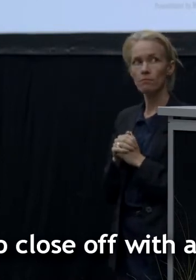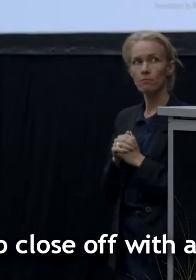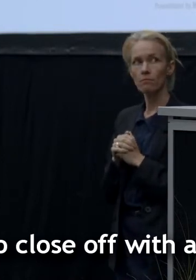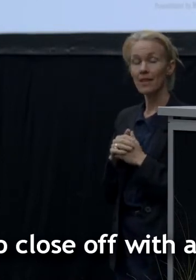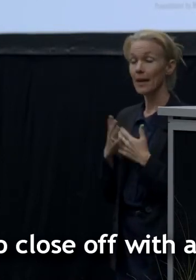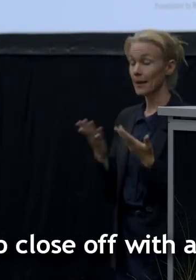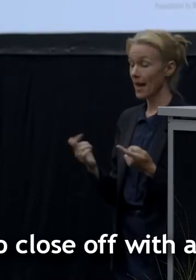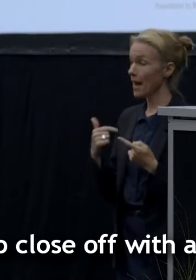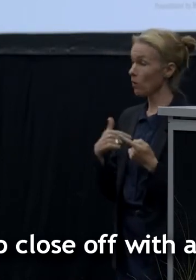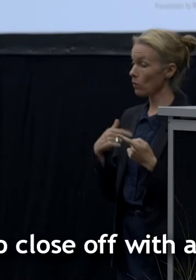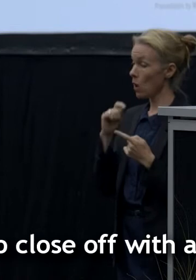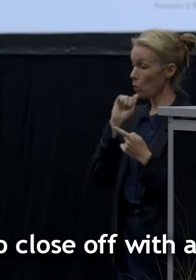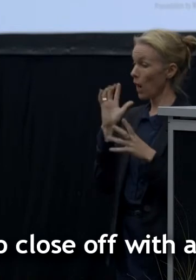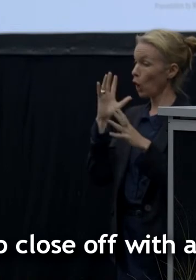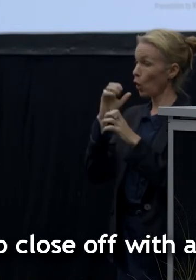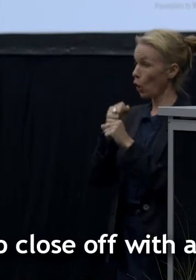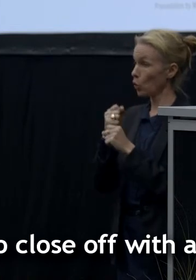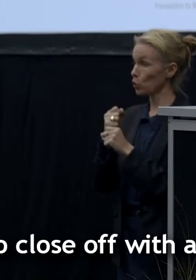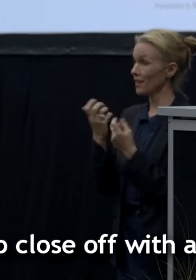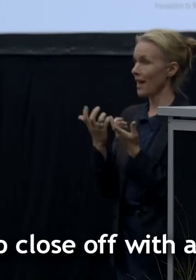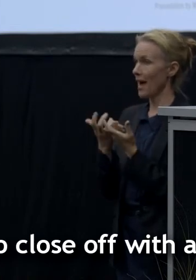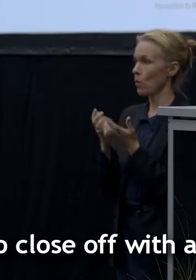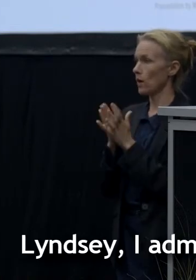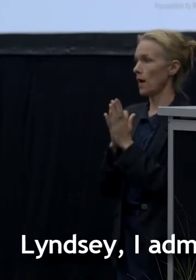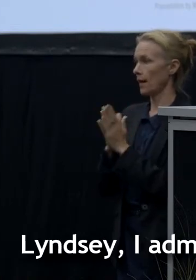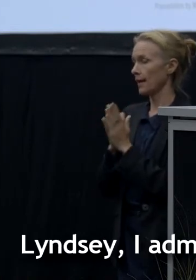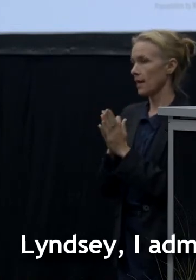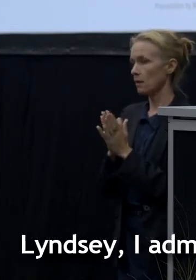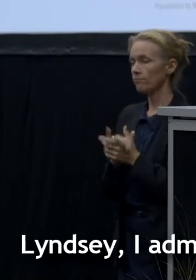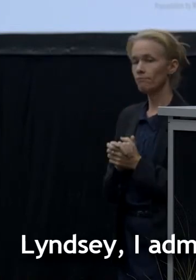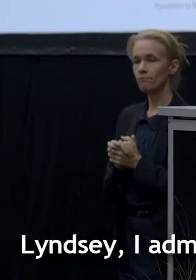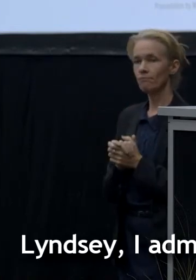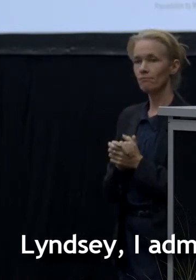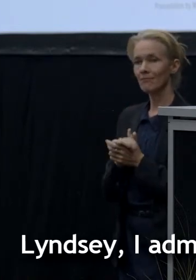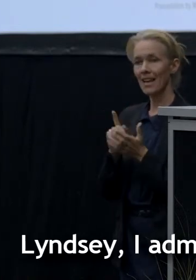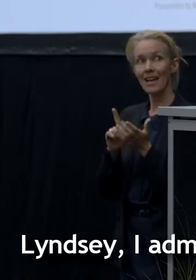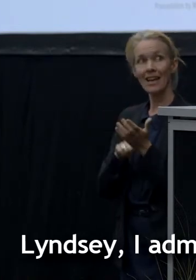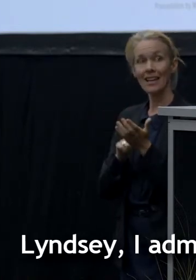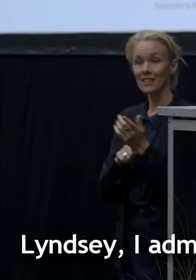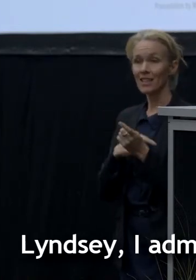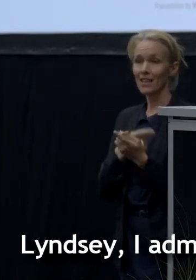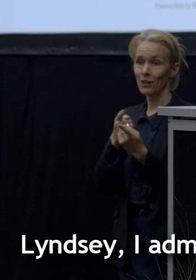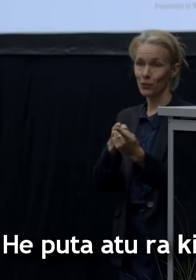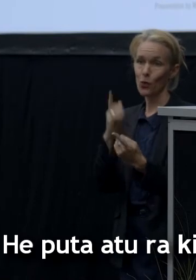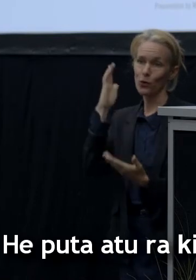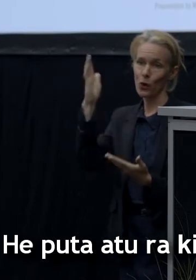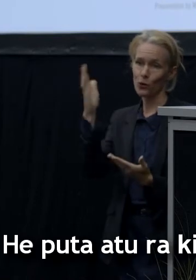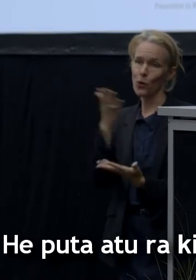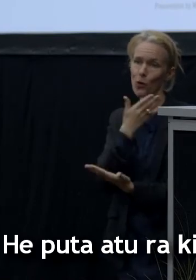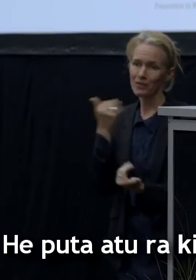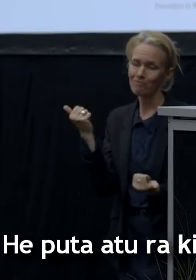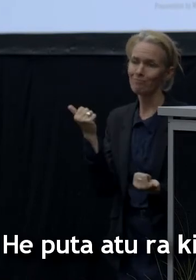So now I'd just like to close with a karakia. Lyndsey, I admire you for your lovely kōrero,